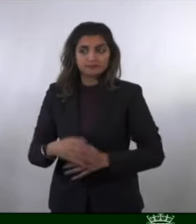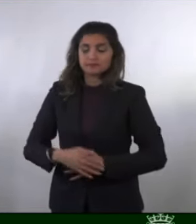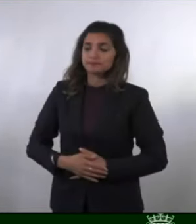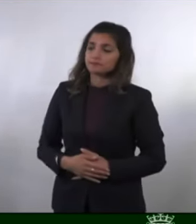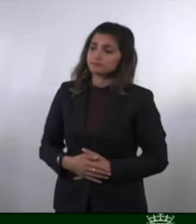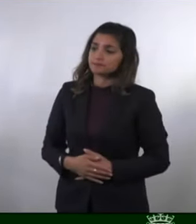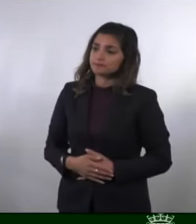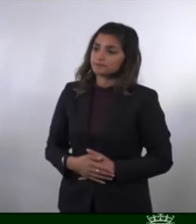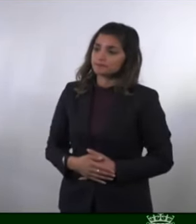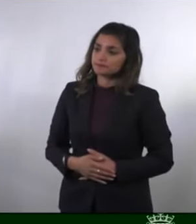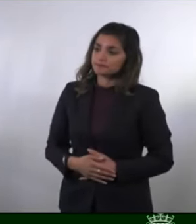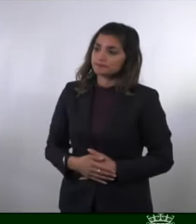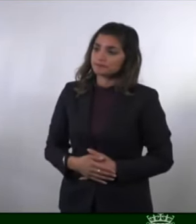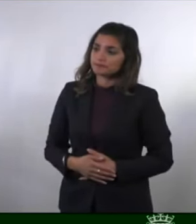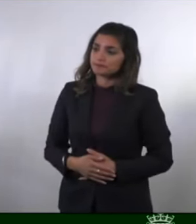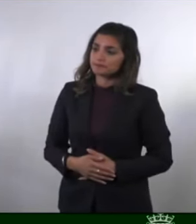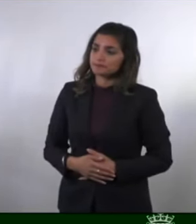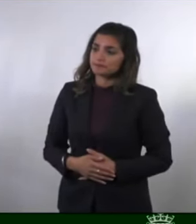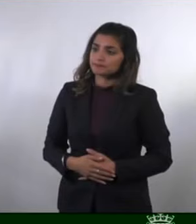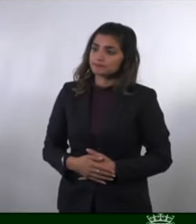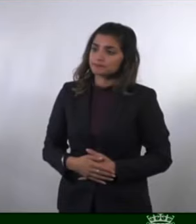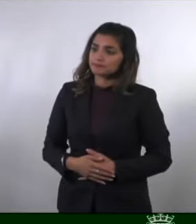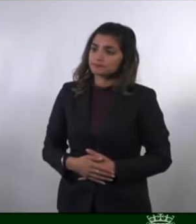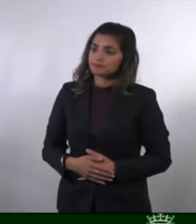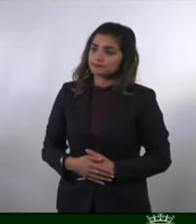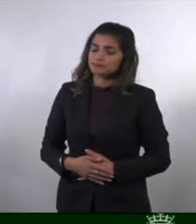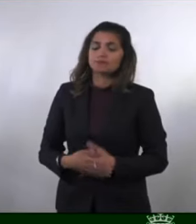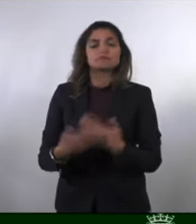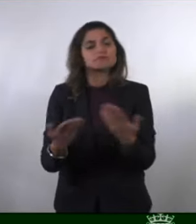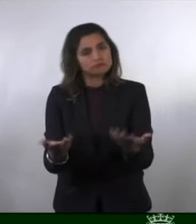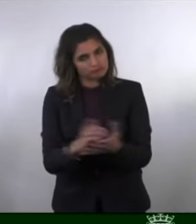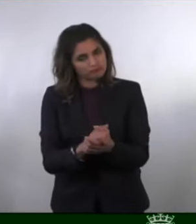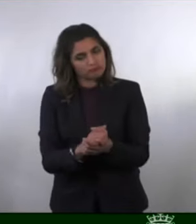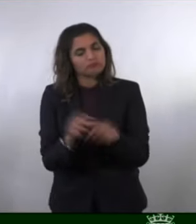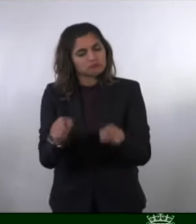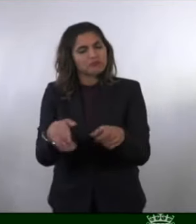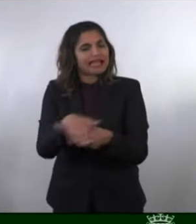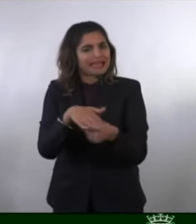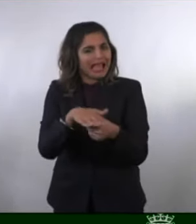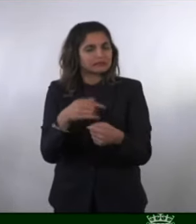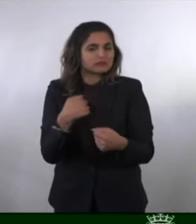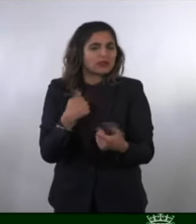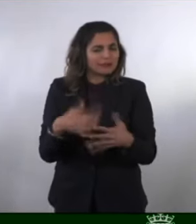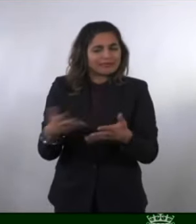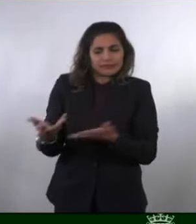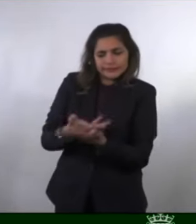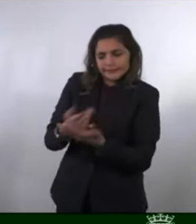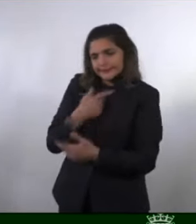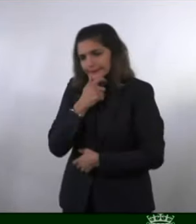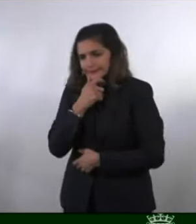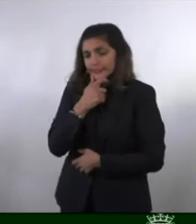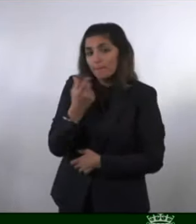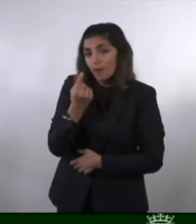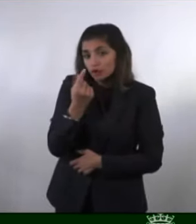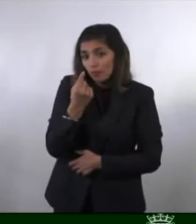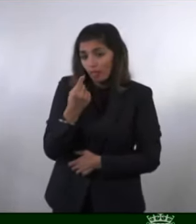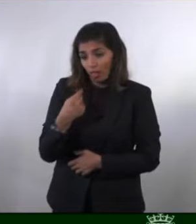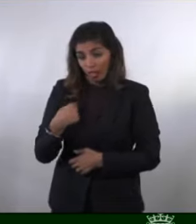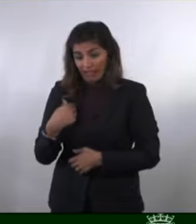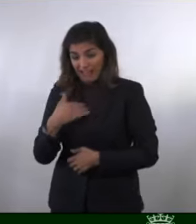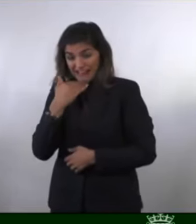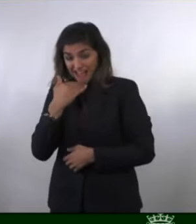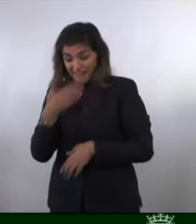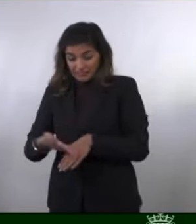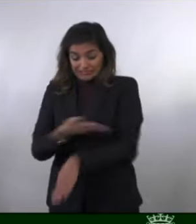That is certainly one of the use cases that we are considering, whether it's possible to roll that out across the whole country in time for